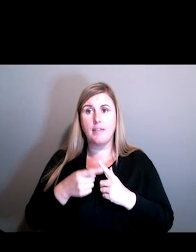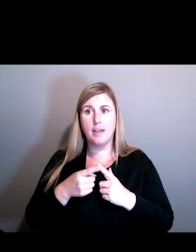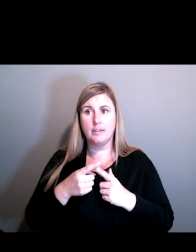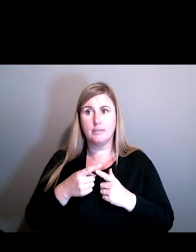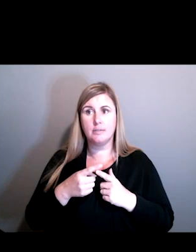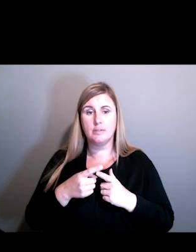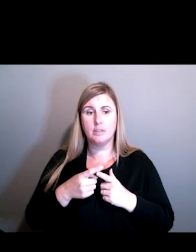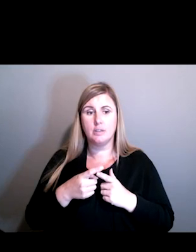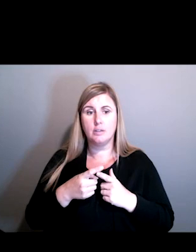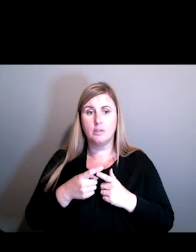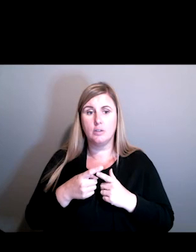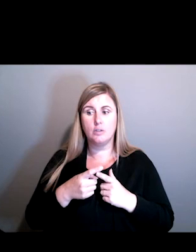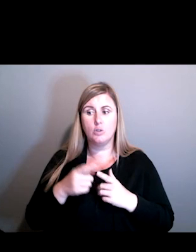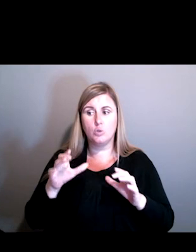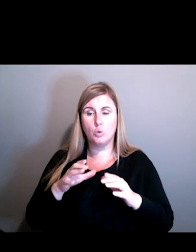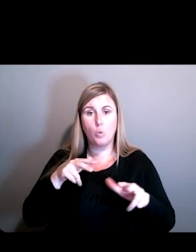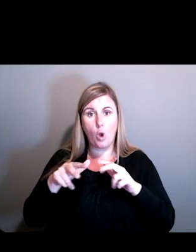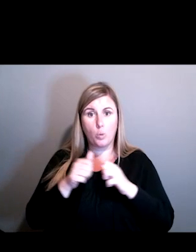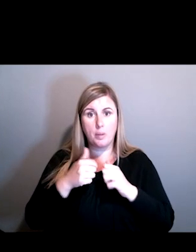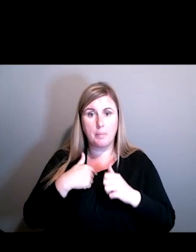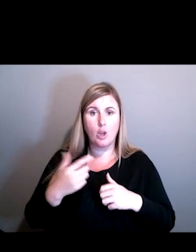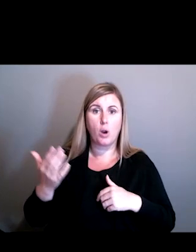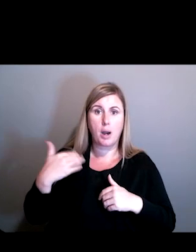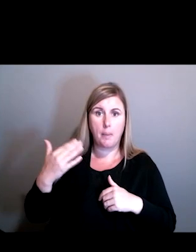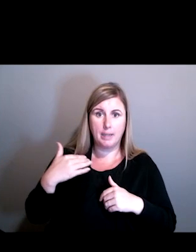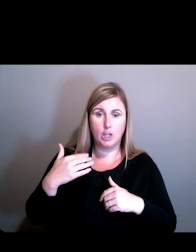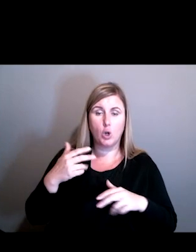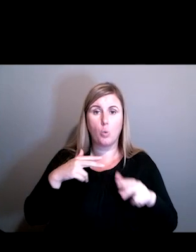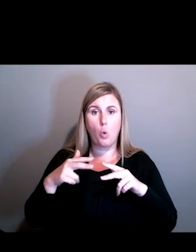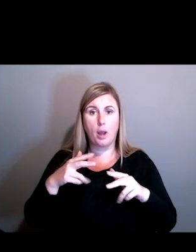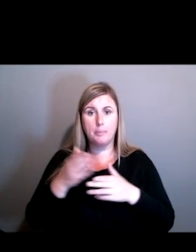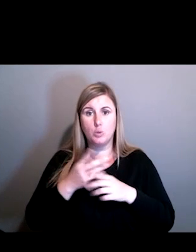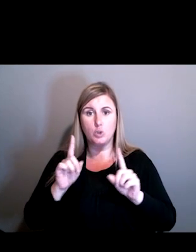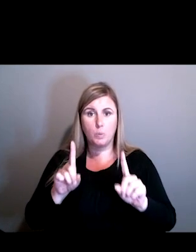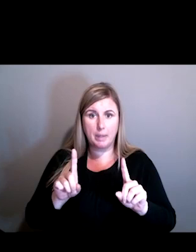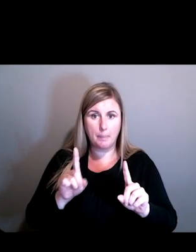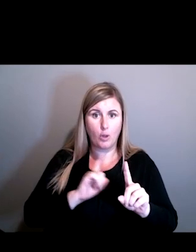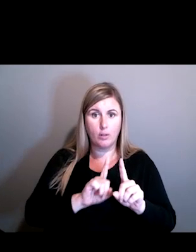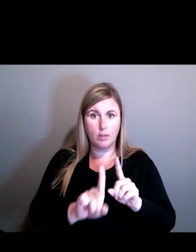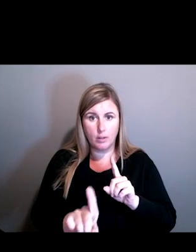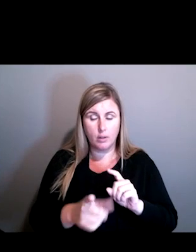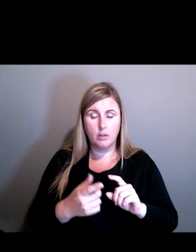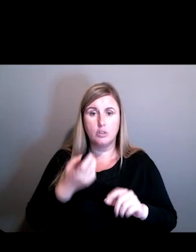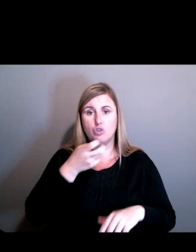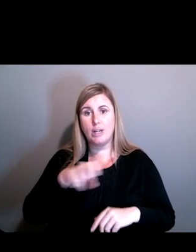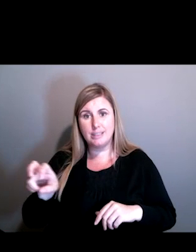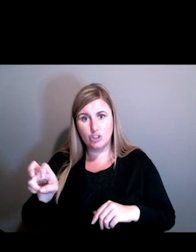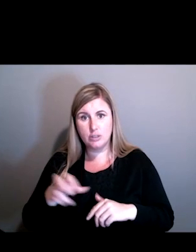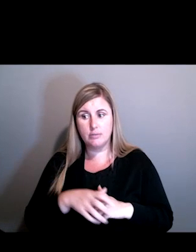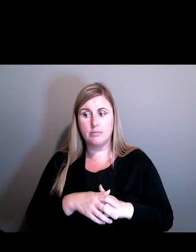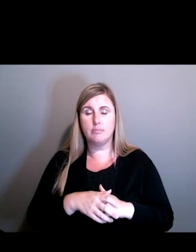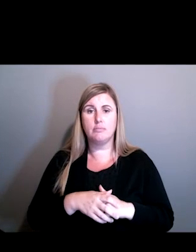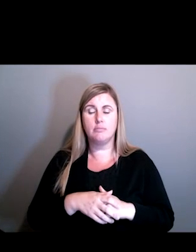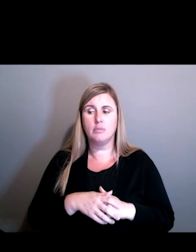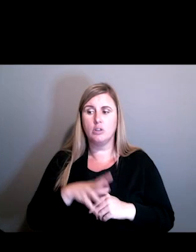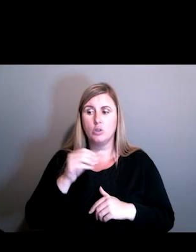you do Walk With Me or Come Here, walking between two people, transitioning and